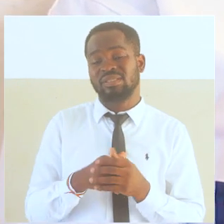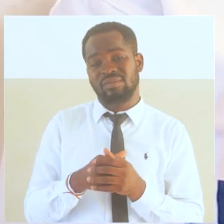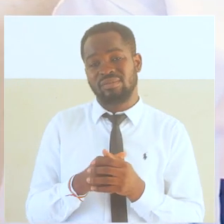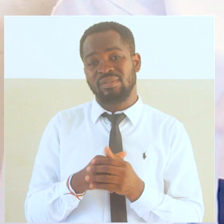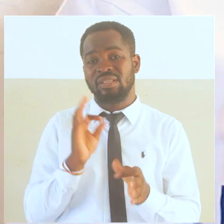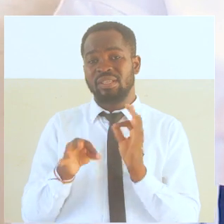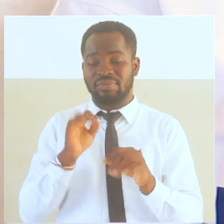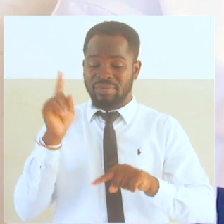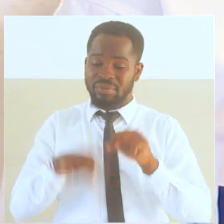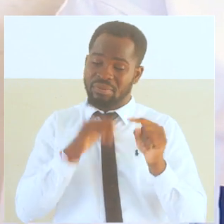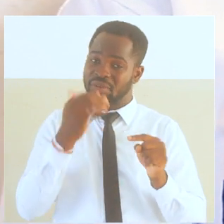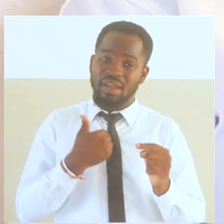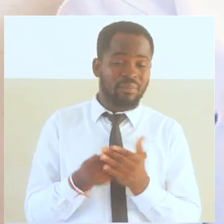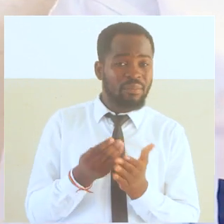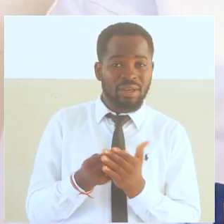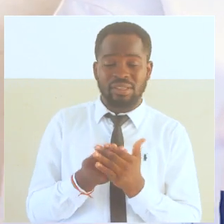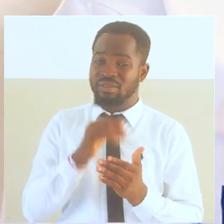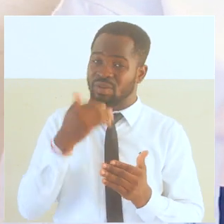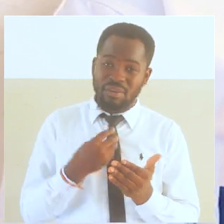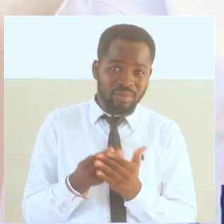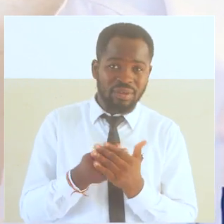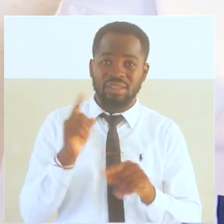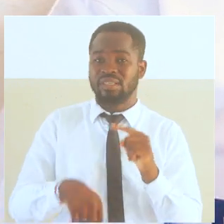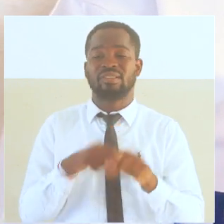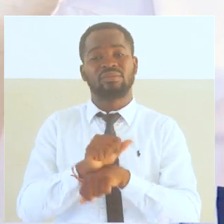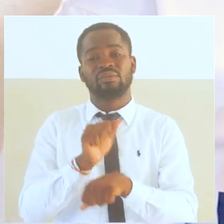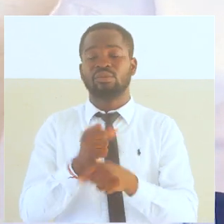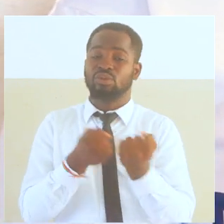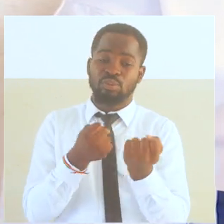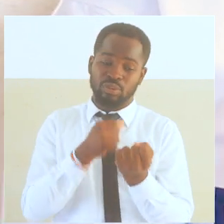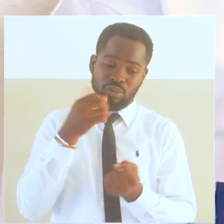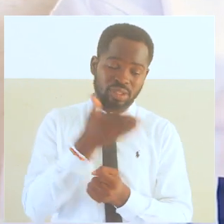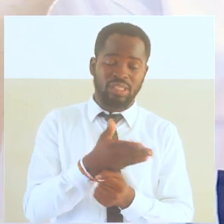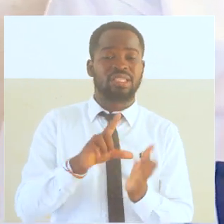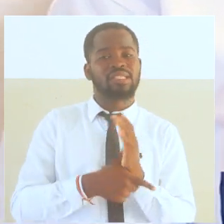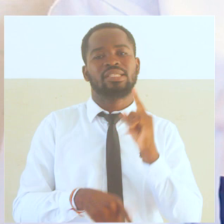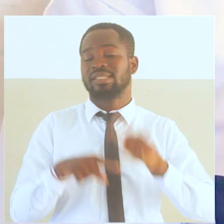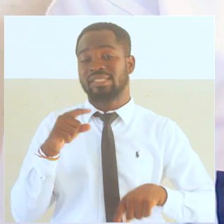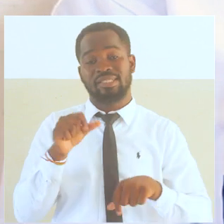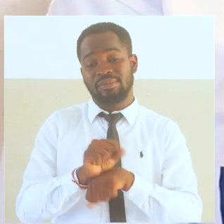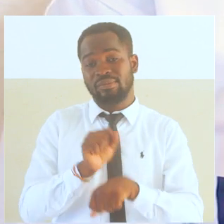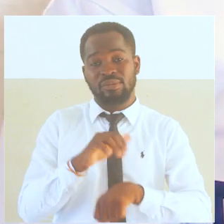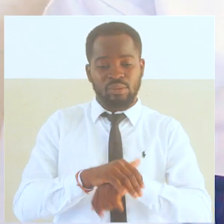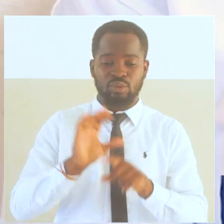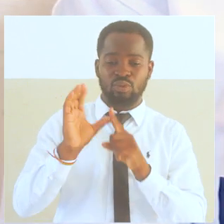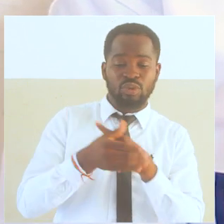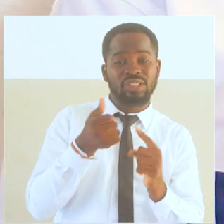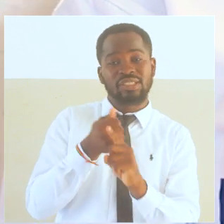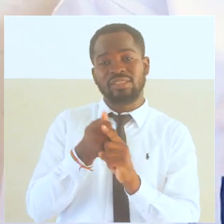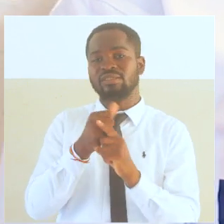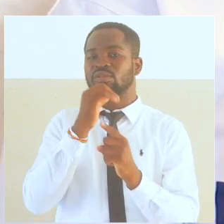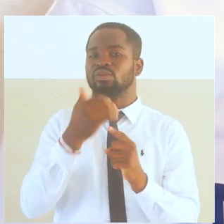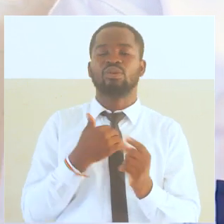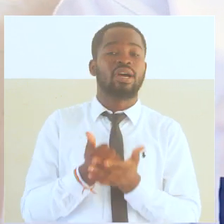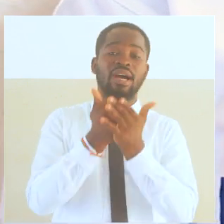was better for them to take the headship from my hands. Well, they didn't anyway.